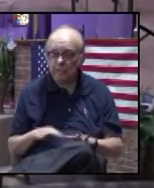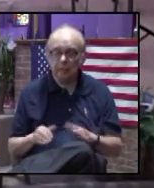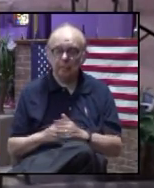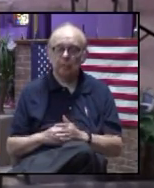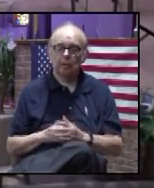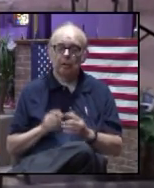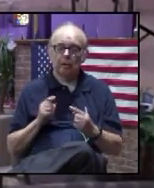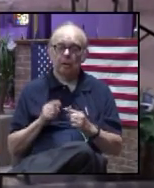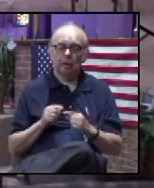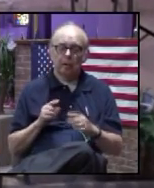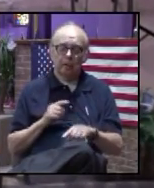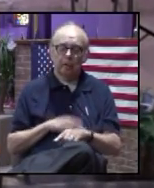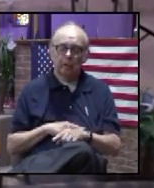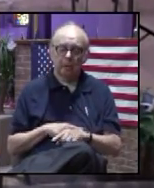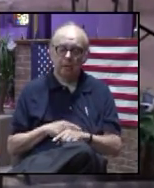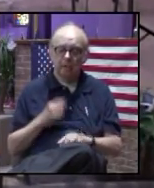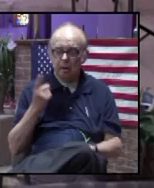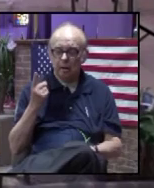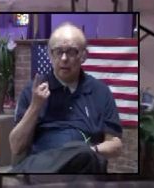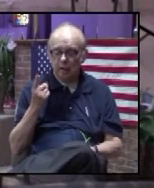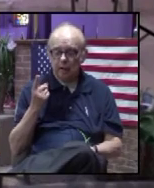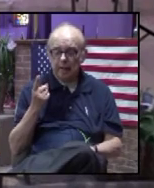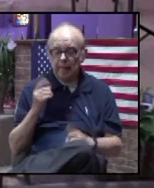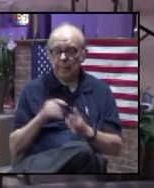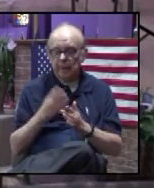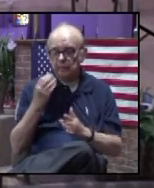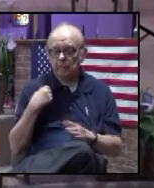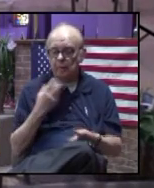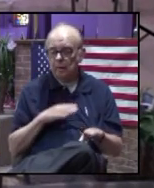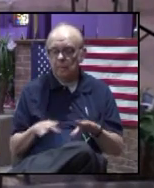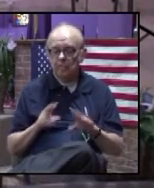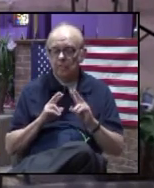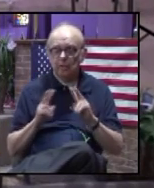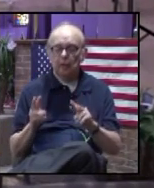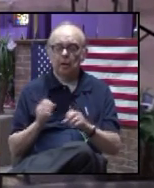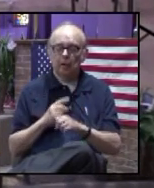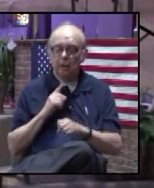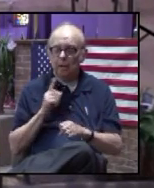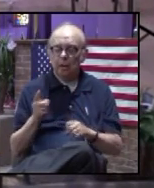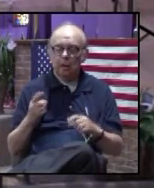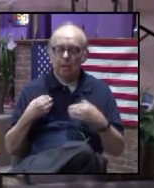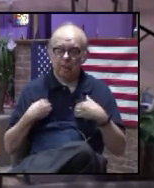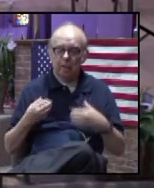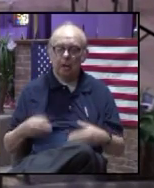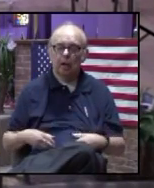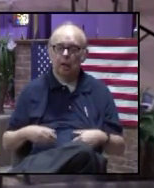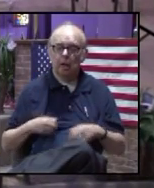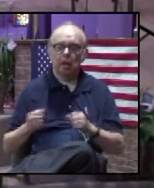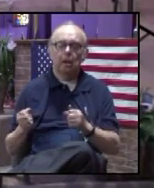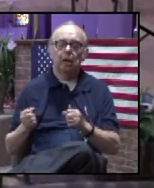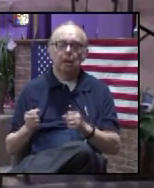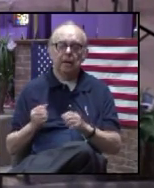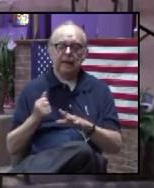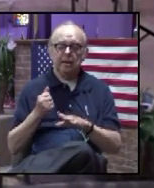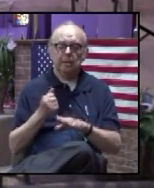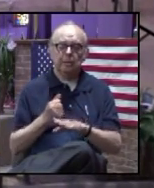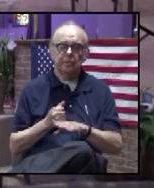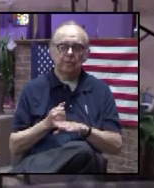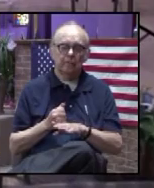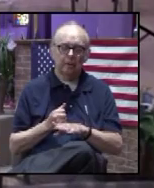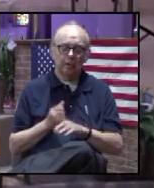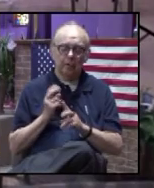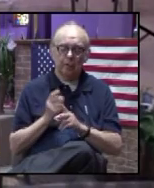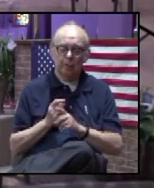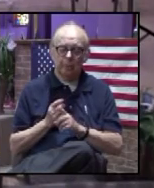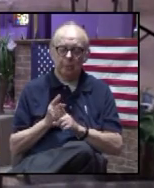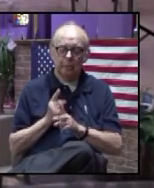until we come to a point we realize that's why we do it. We just watch to make sure that the body is taken and prepared the right